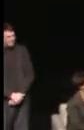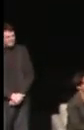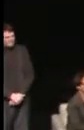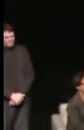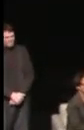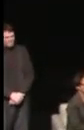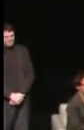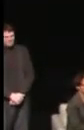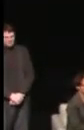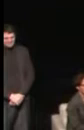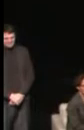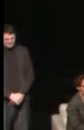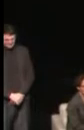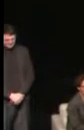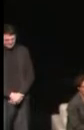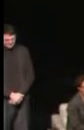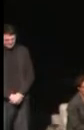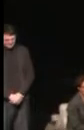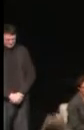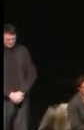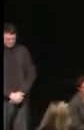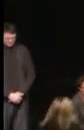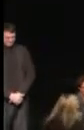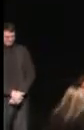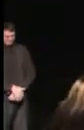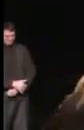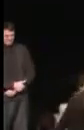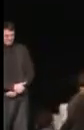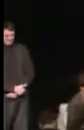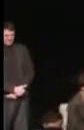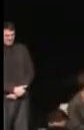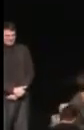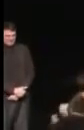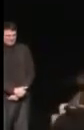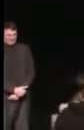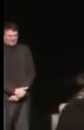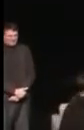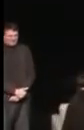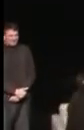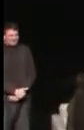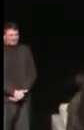Projection reads, I was created and born free, rough cut.